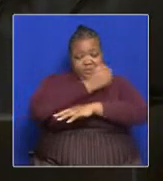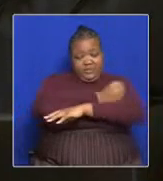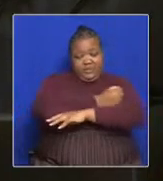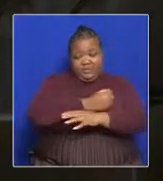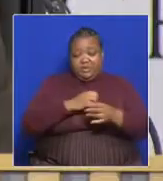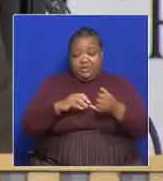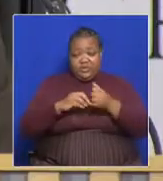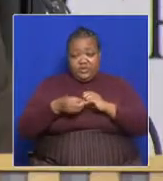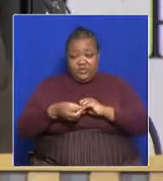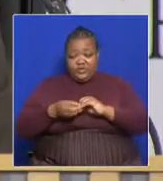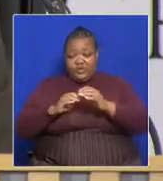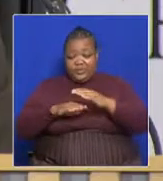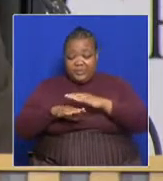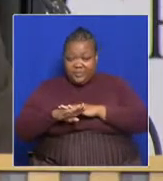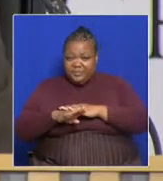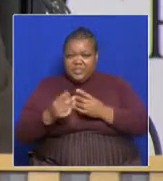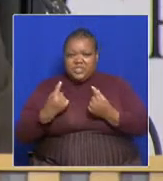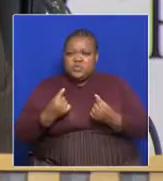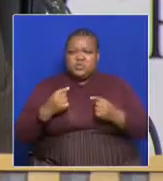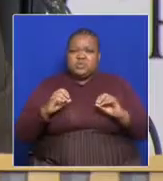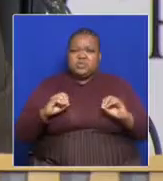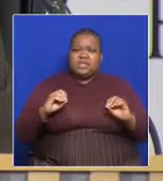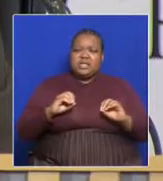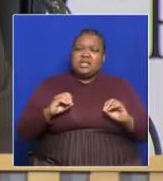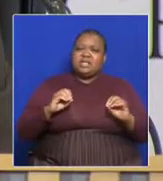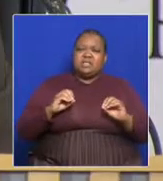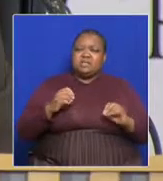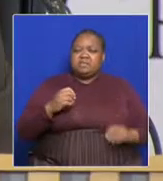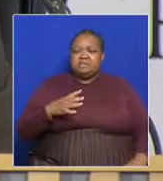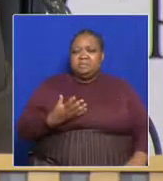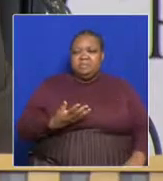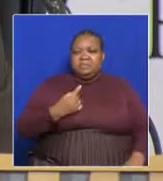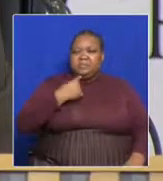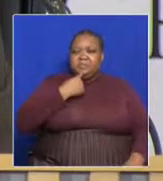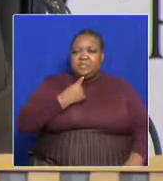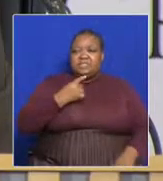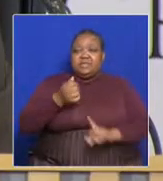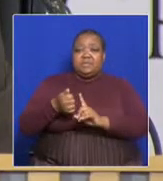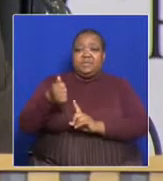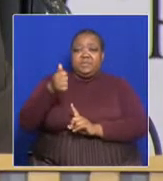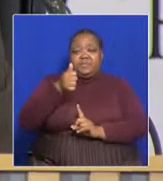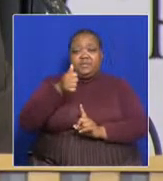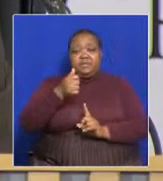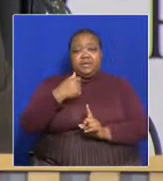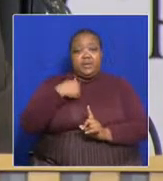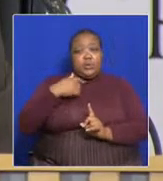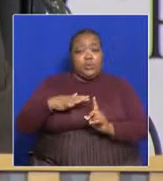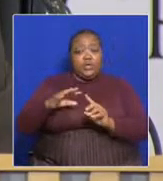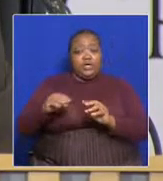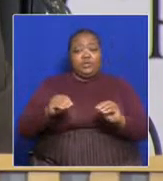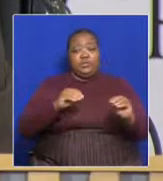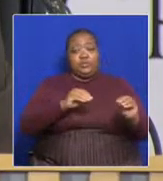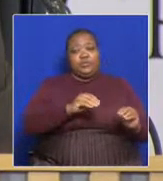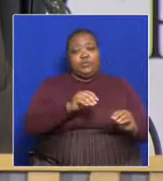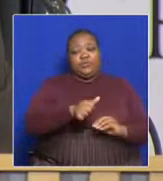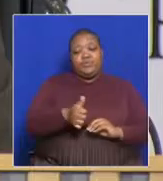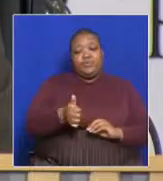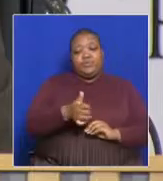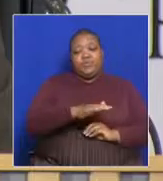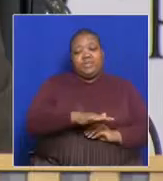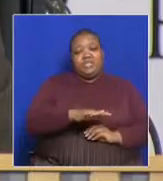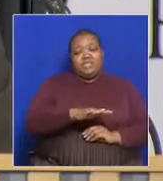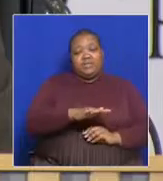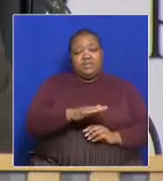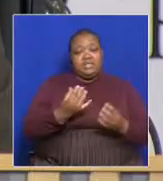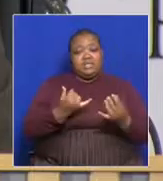You do nothing about it. You don't even say to your brigadier, I would like them to be moved to another location. I've now found another